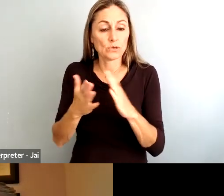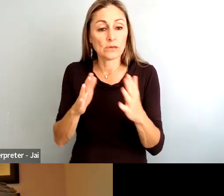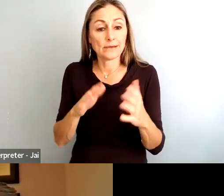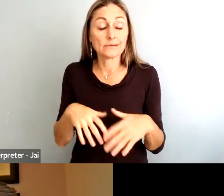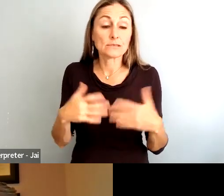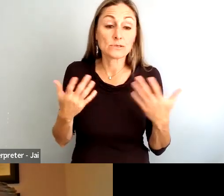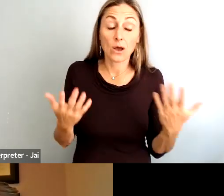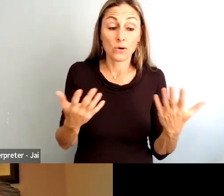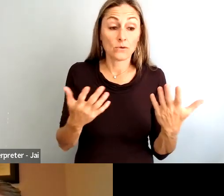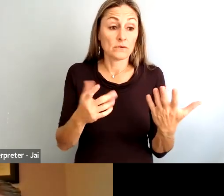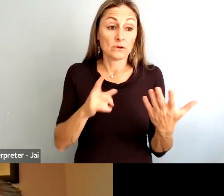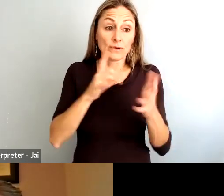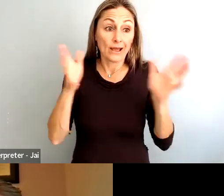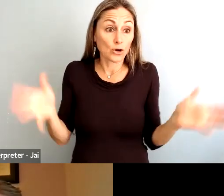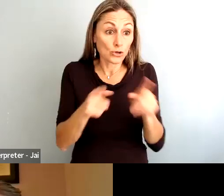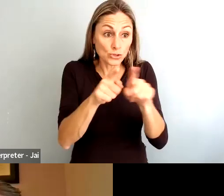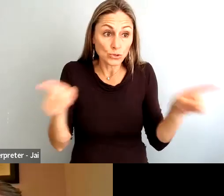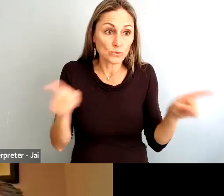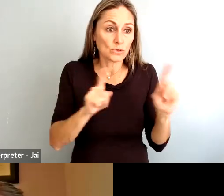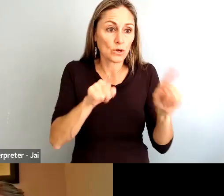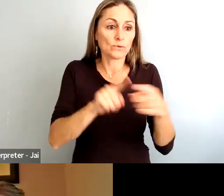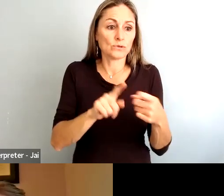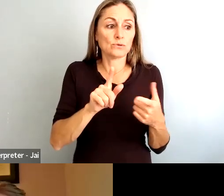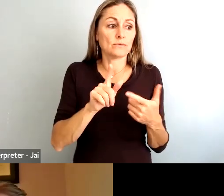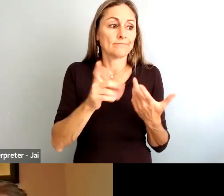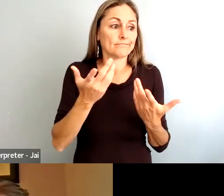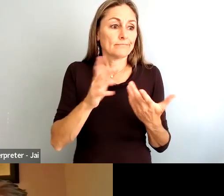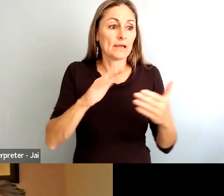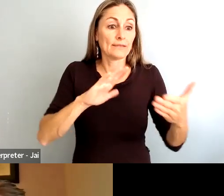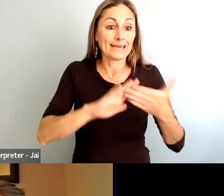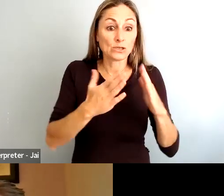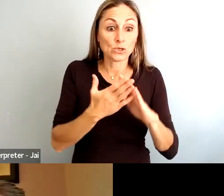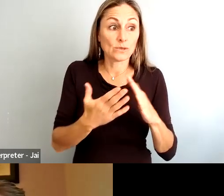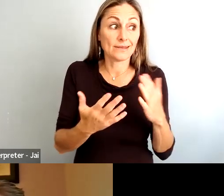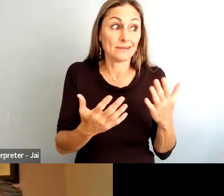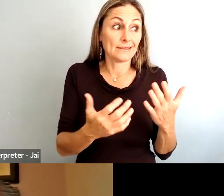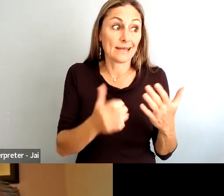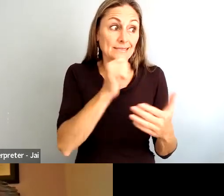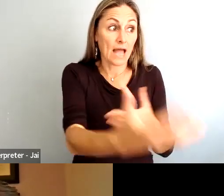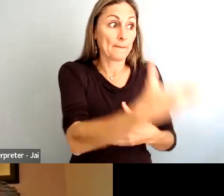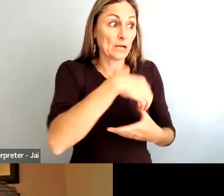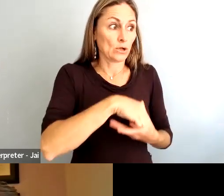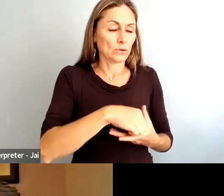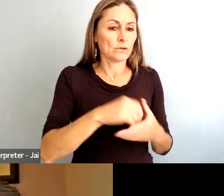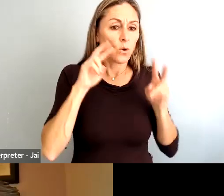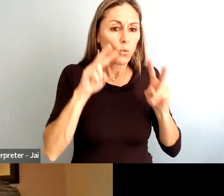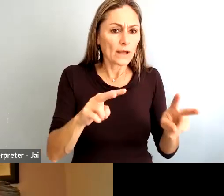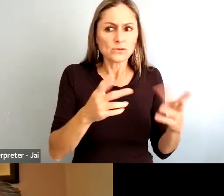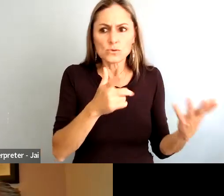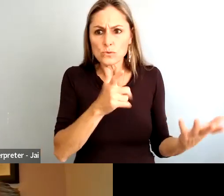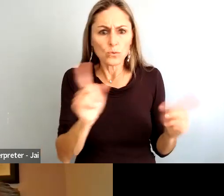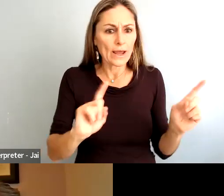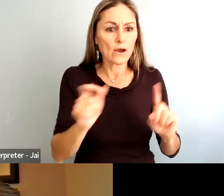really going to the community that have not been included. And so really looking at your unserved